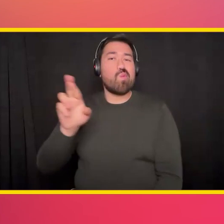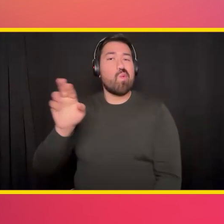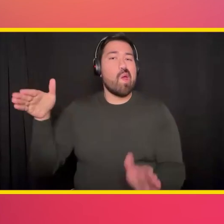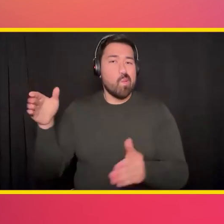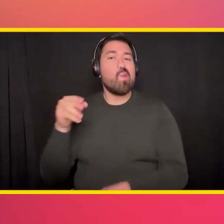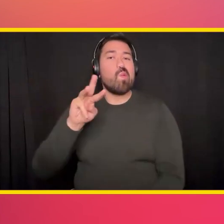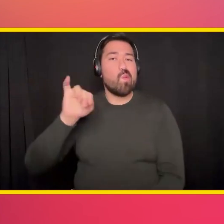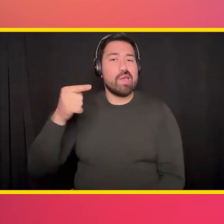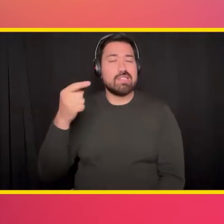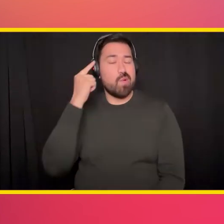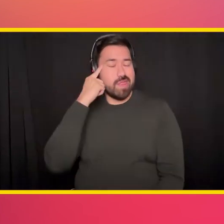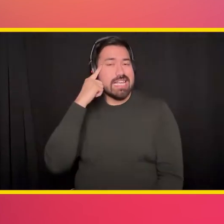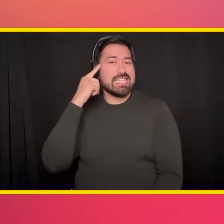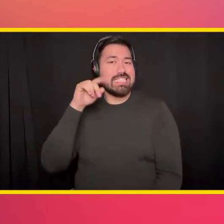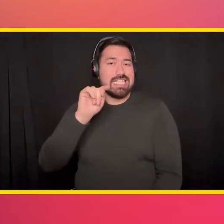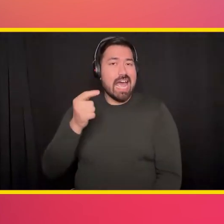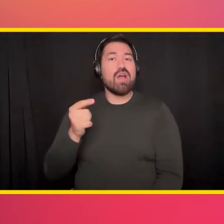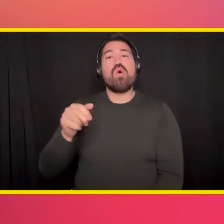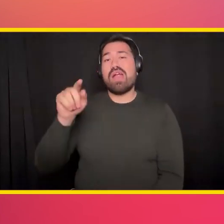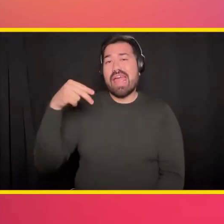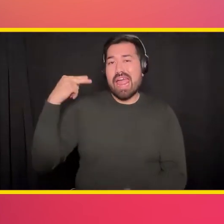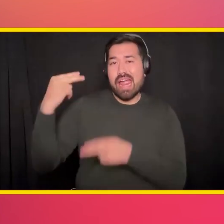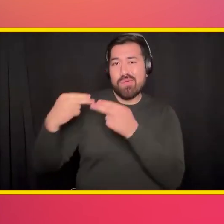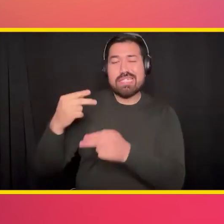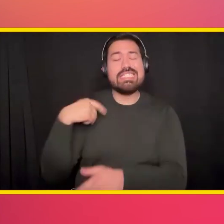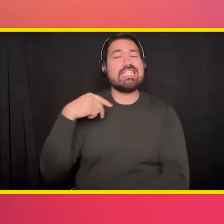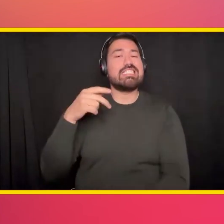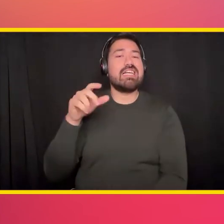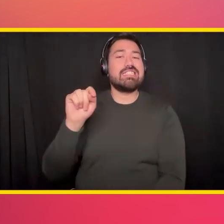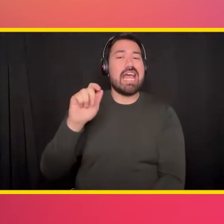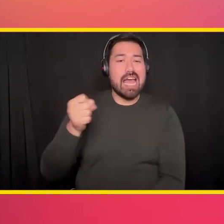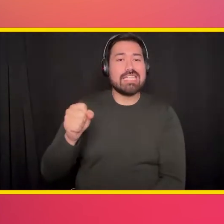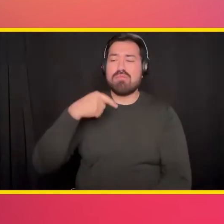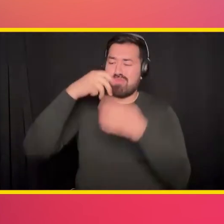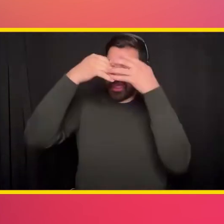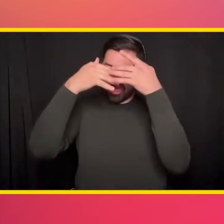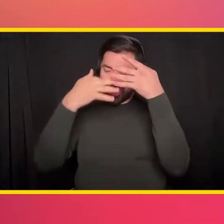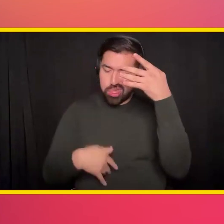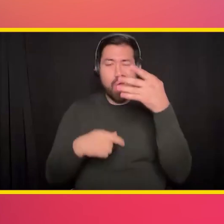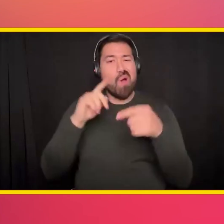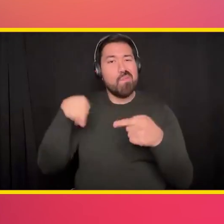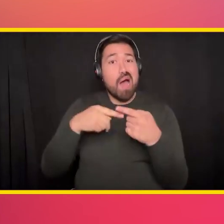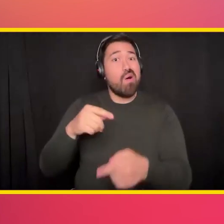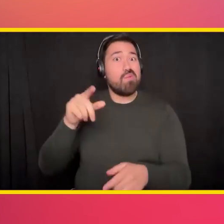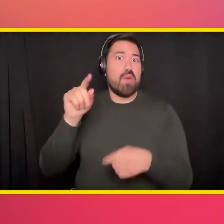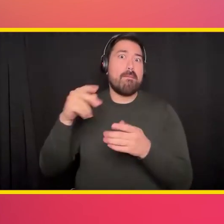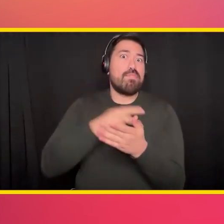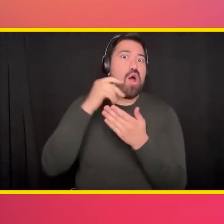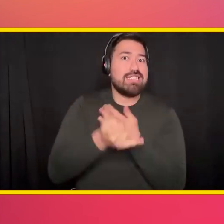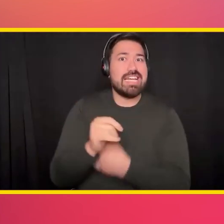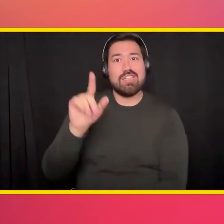the right-wing think tanks like the Heritage Foundation that have written a 900-page instruction manual on this stuff called Project